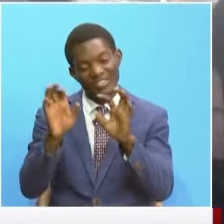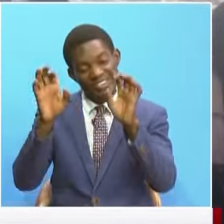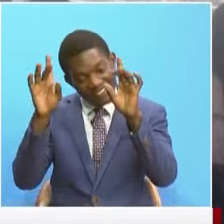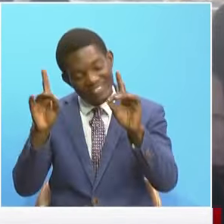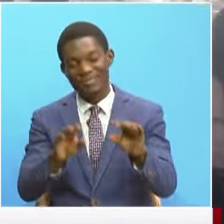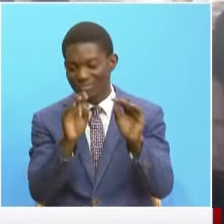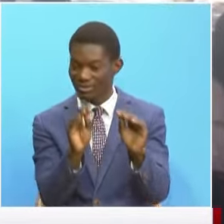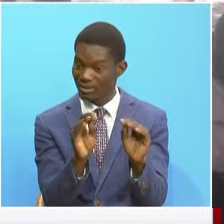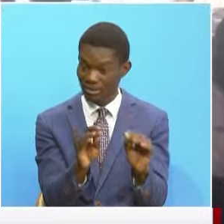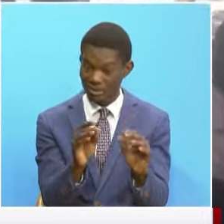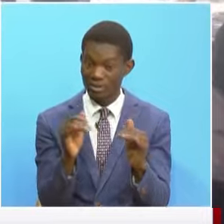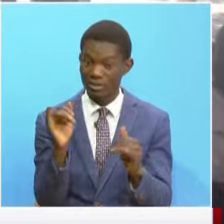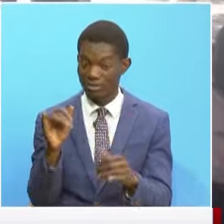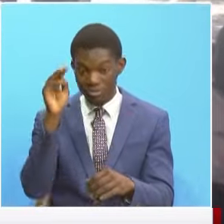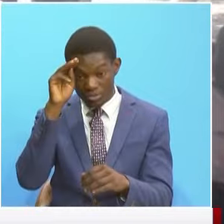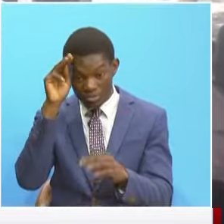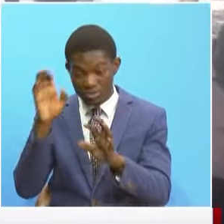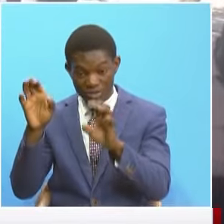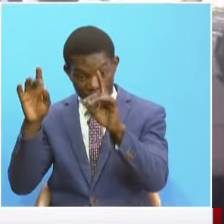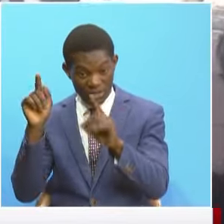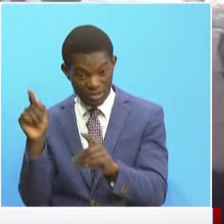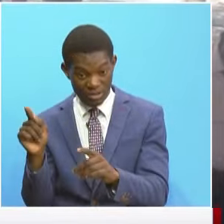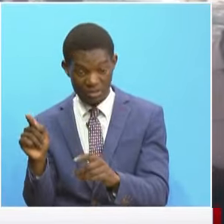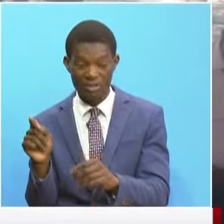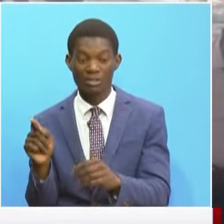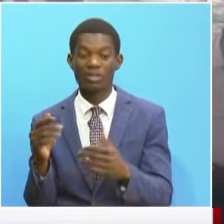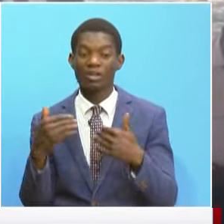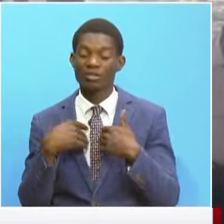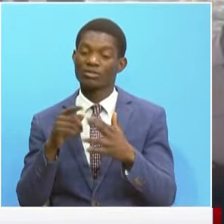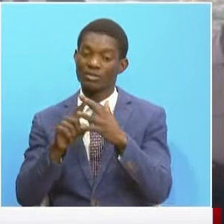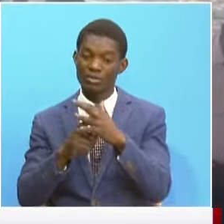through its Girls Education and Women's Empowerment and Livelihood Project